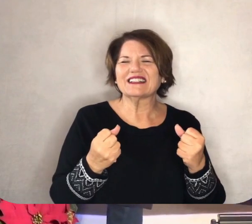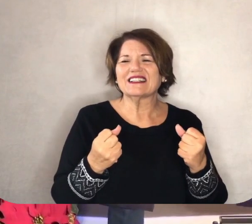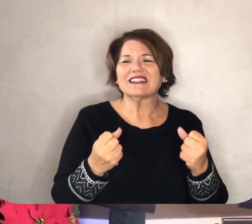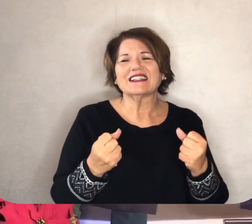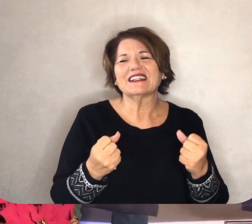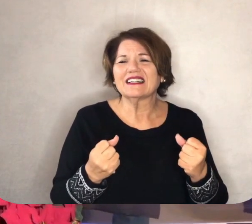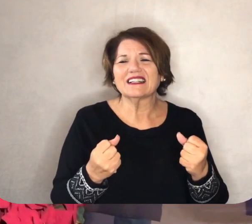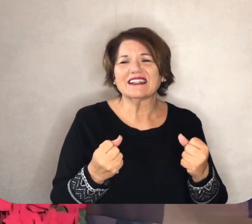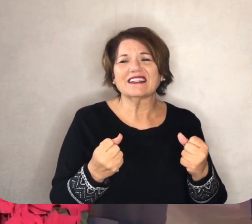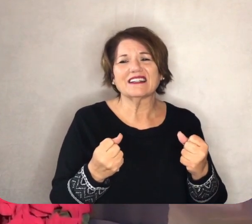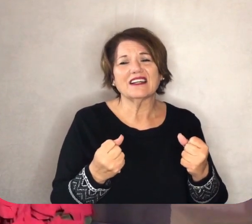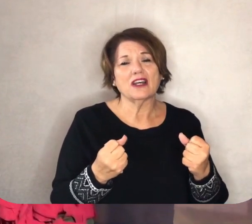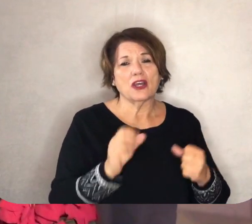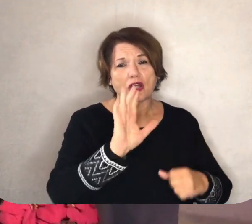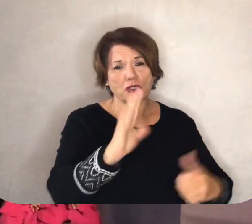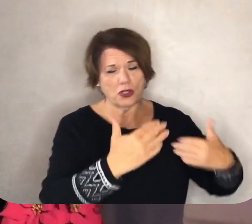cure. So lay down your